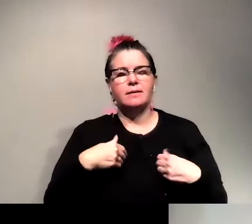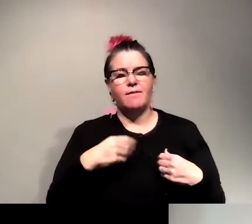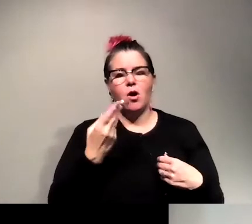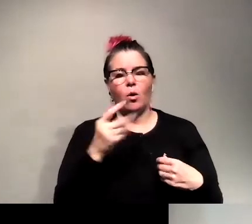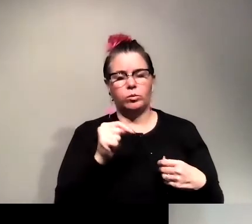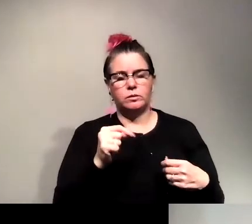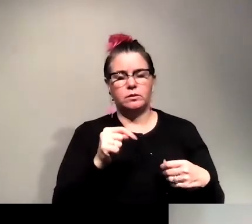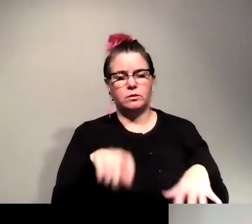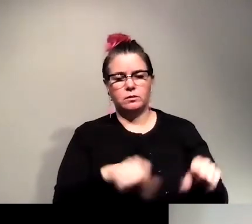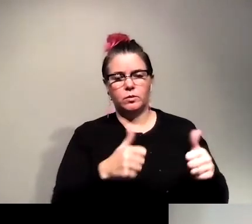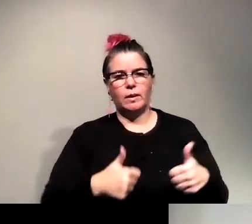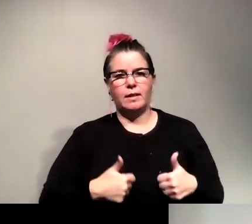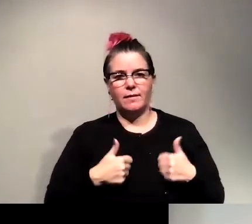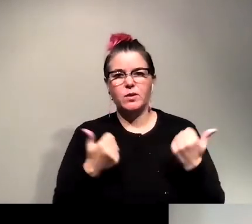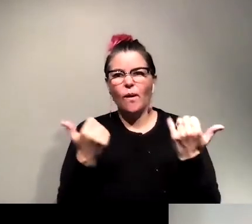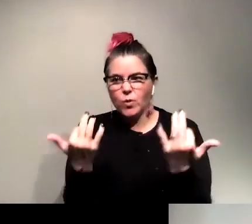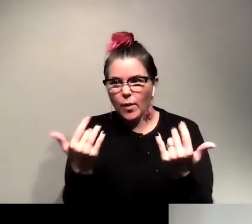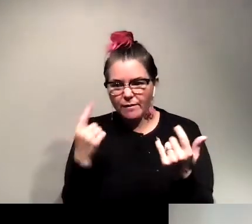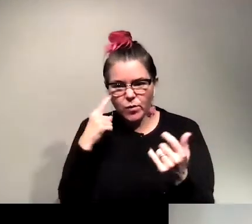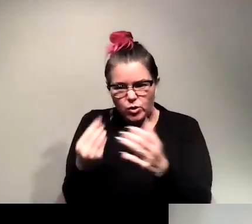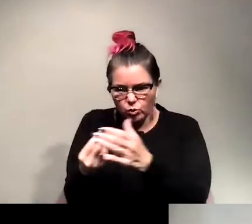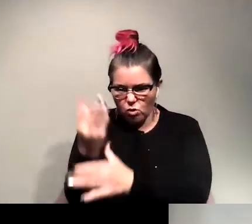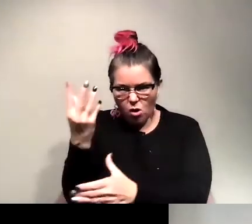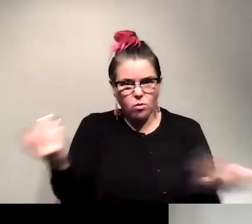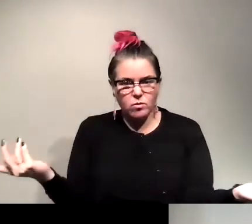which means I have to wait on the darn thing to grow. Right.